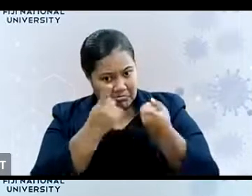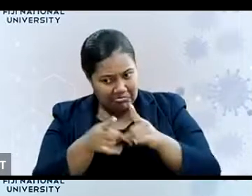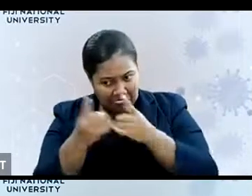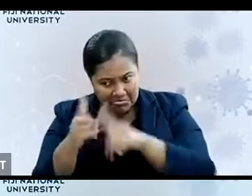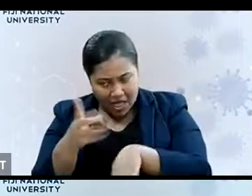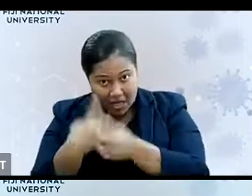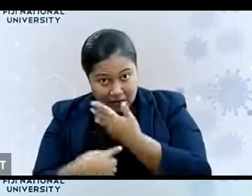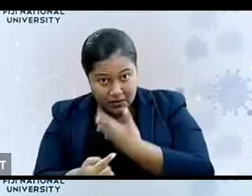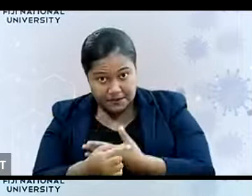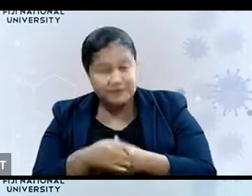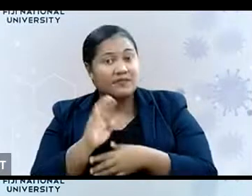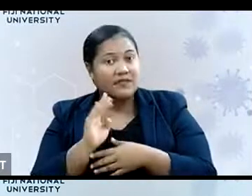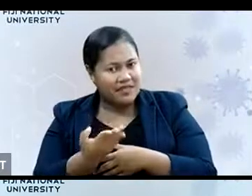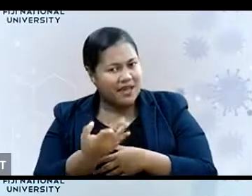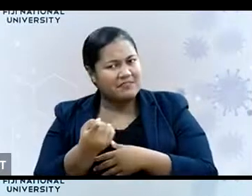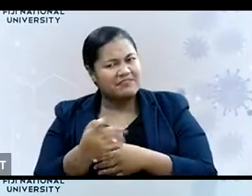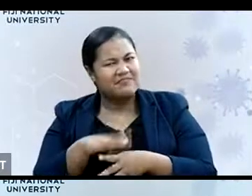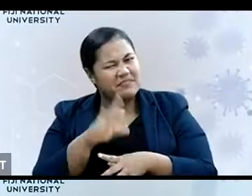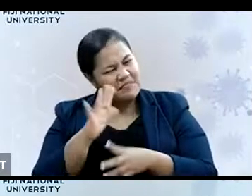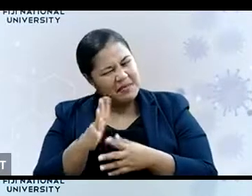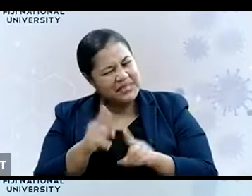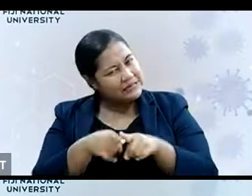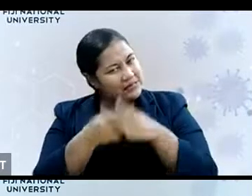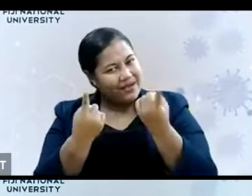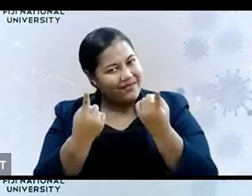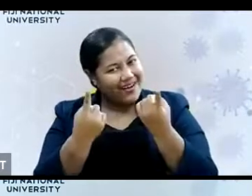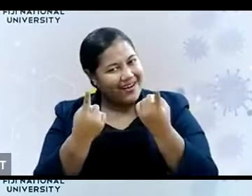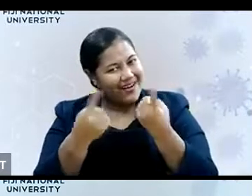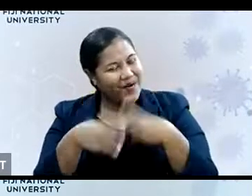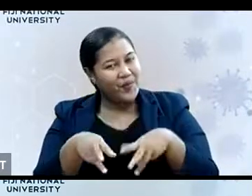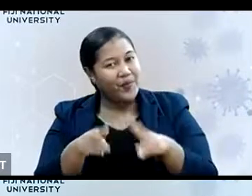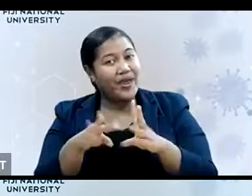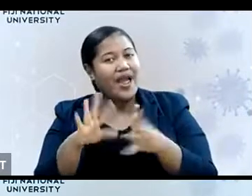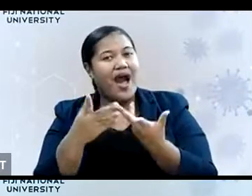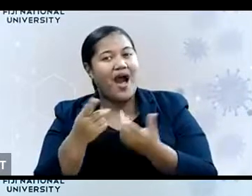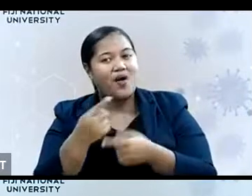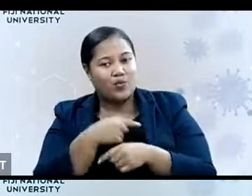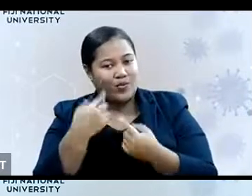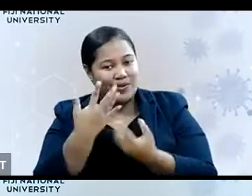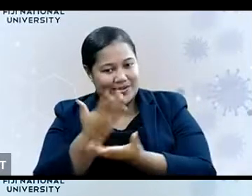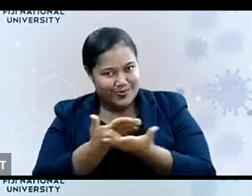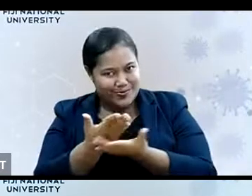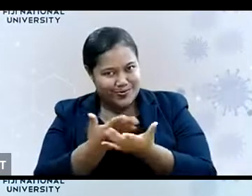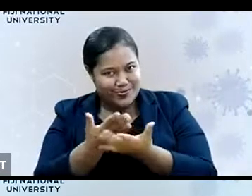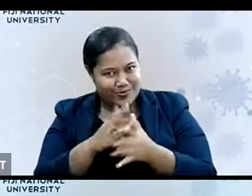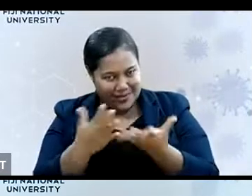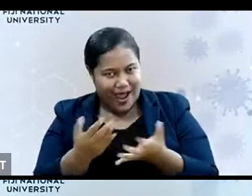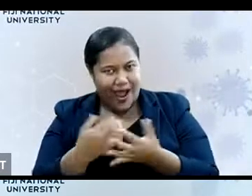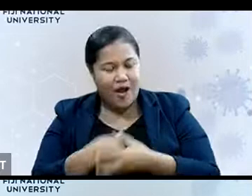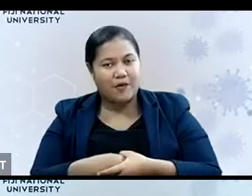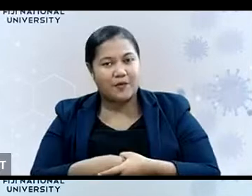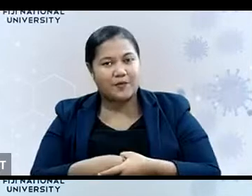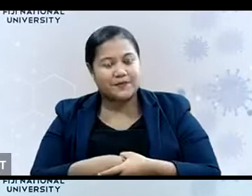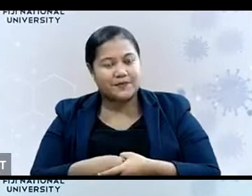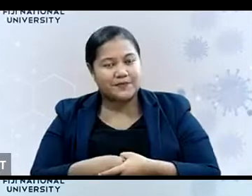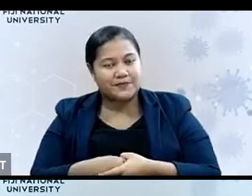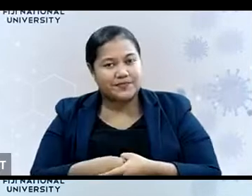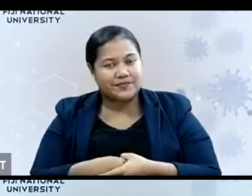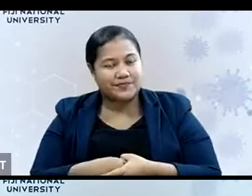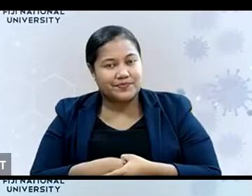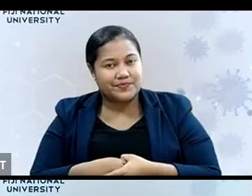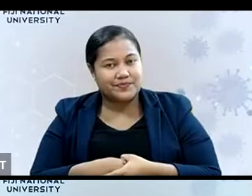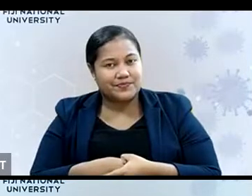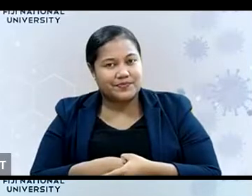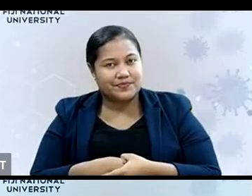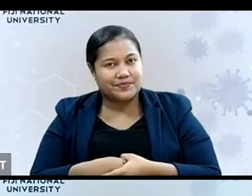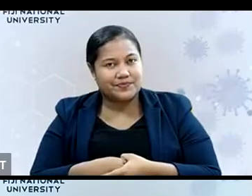then obviously that's a very different scenario to what we've been dealing with and why we've been, you know,